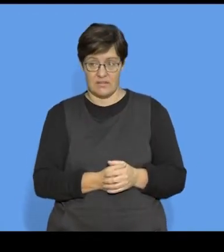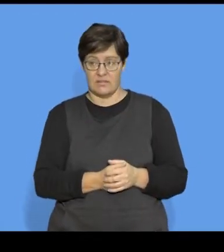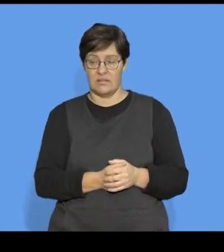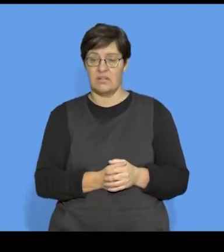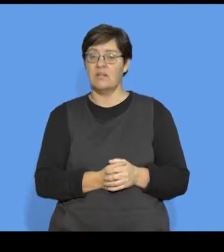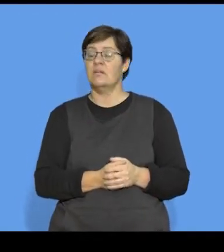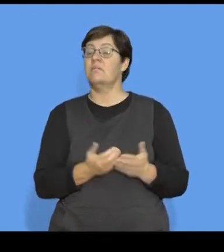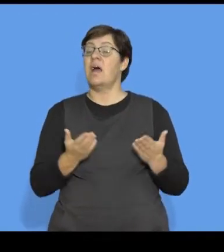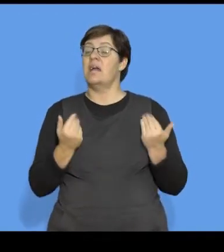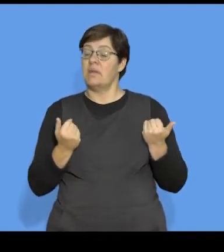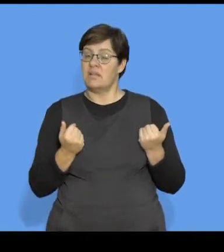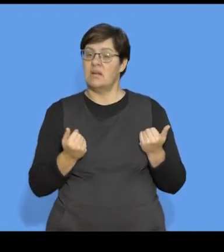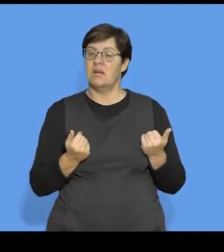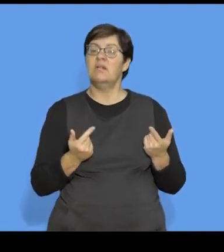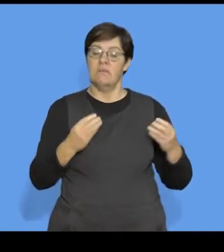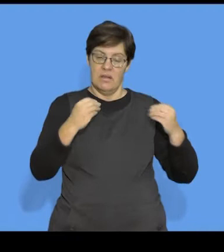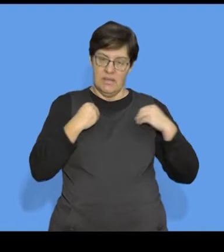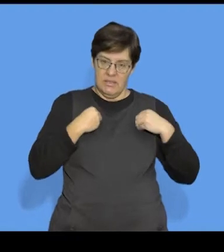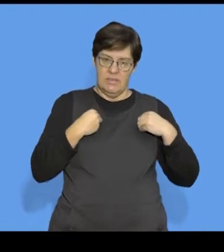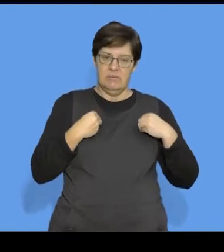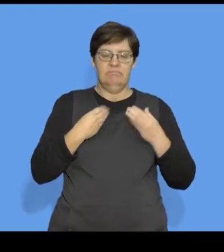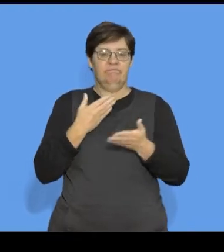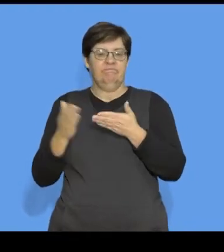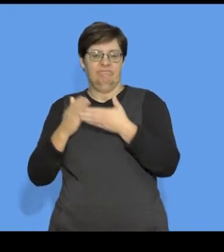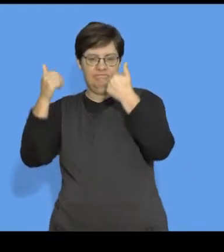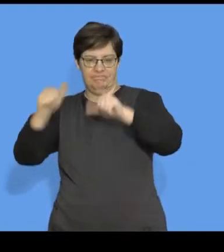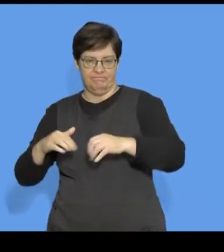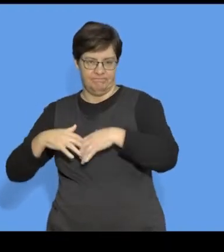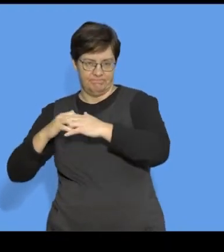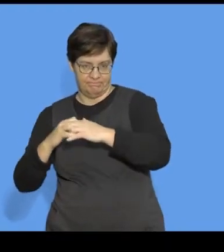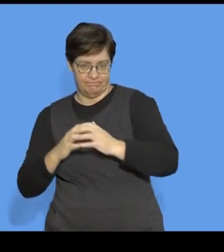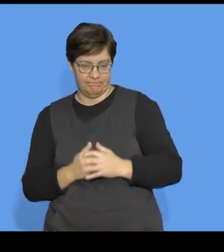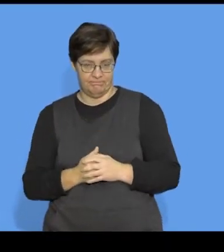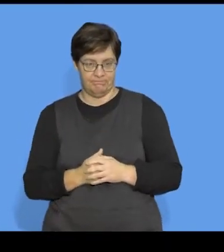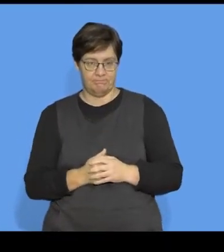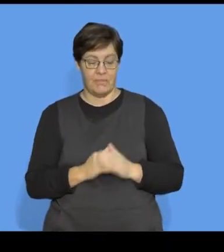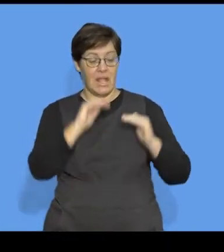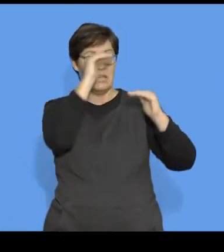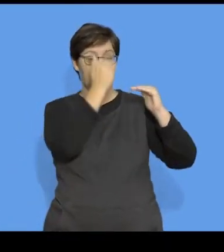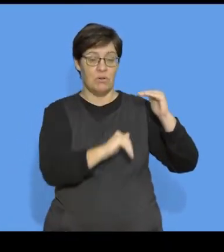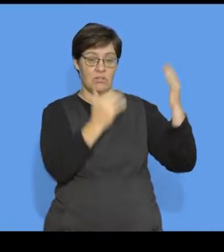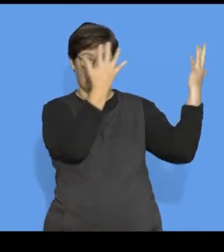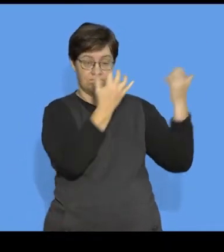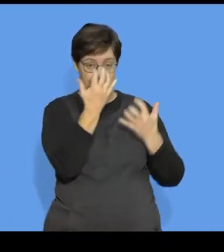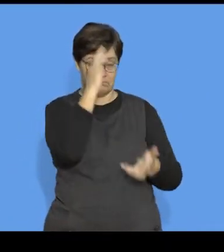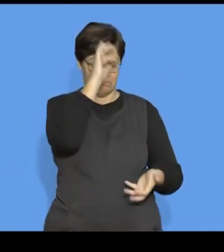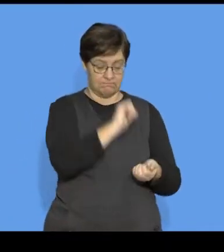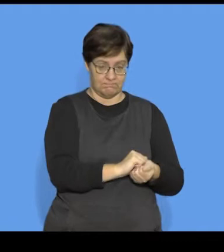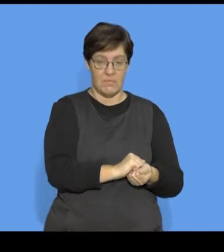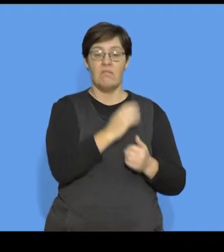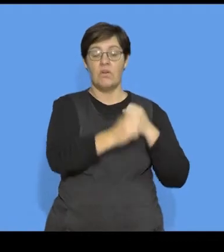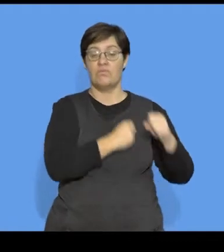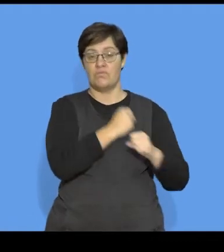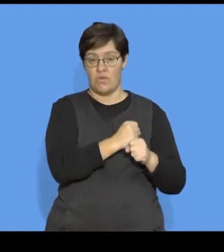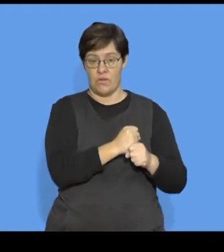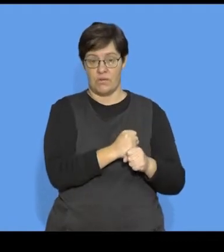You are expected to prepare the asset disposal account, calculate the depreciation for the year,